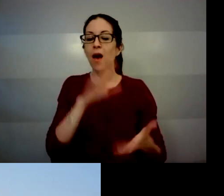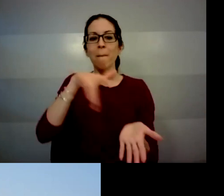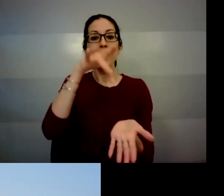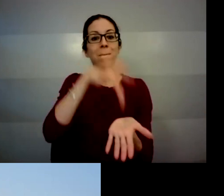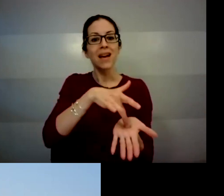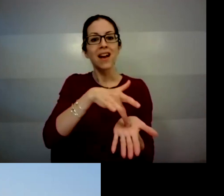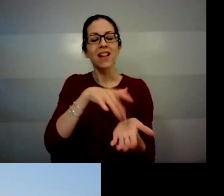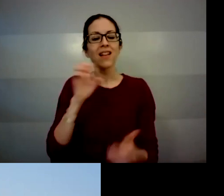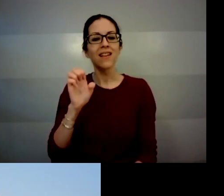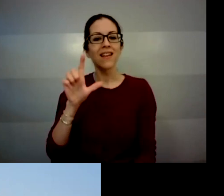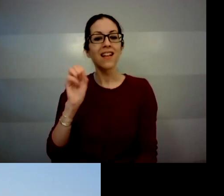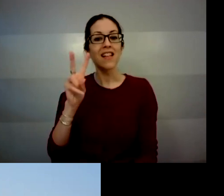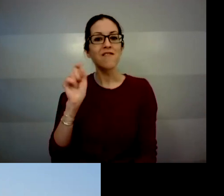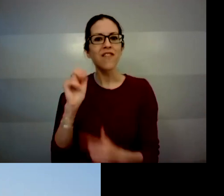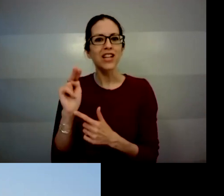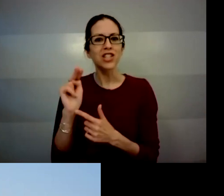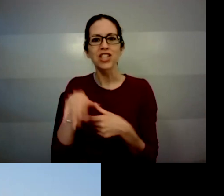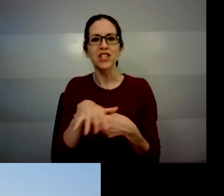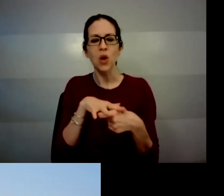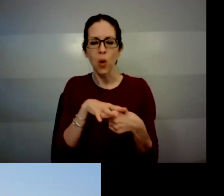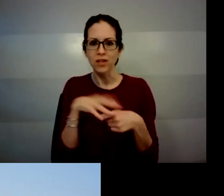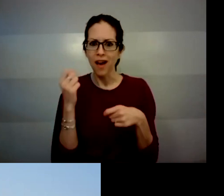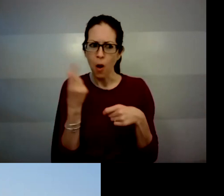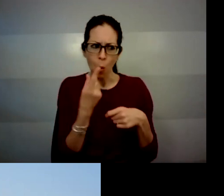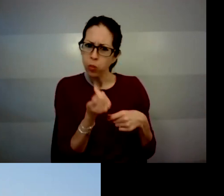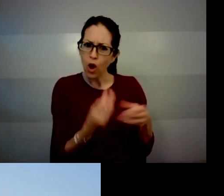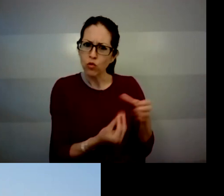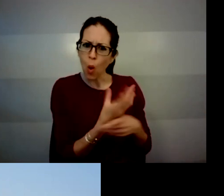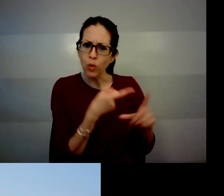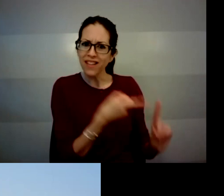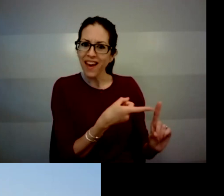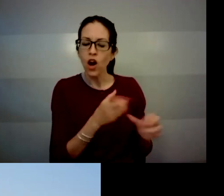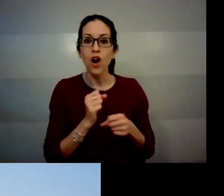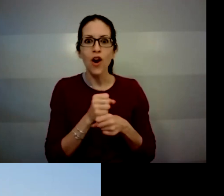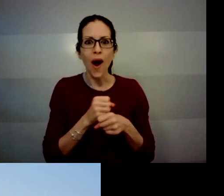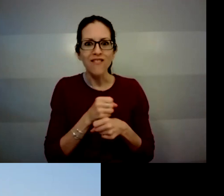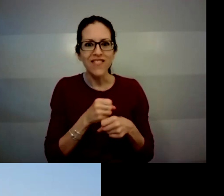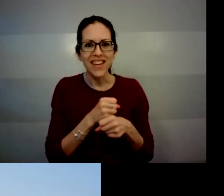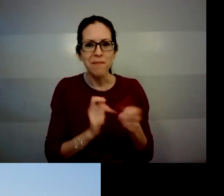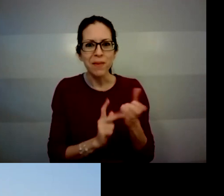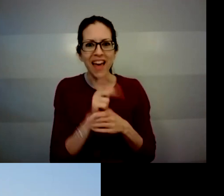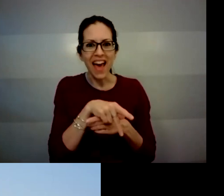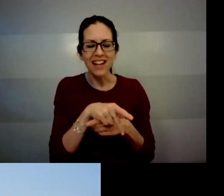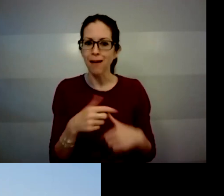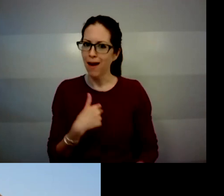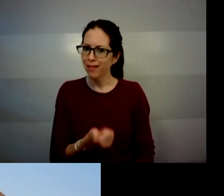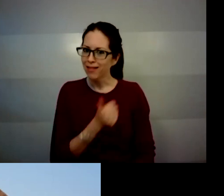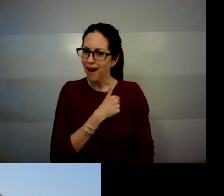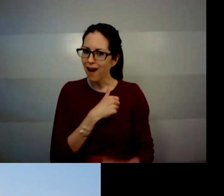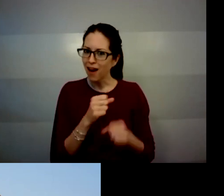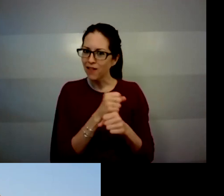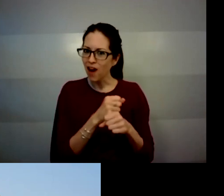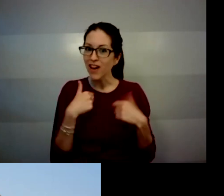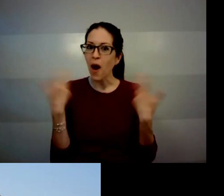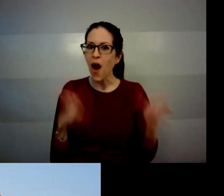of coffee that's grown there. And I personally love coffee. I've already had several cups of coffee this morning. Me as well.